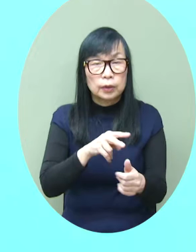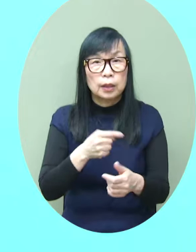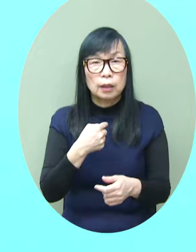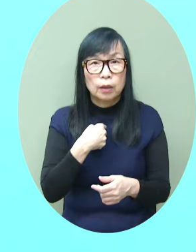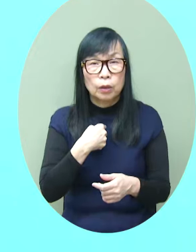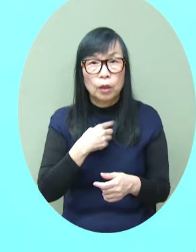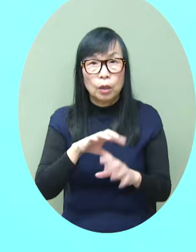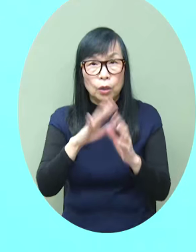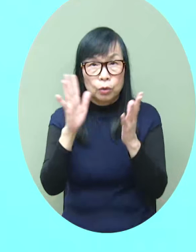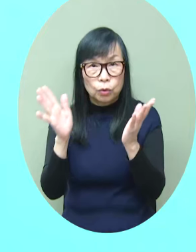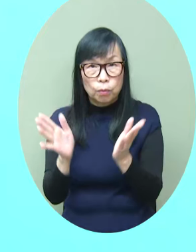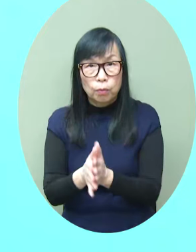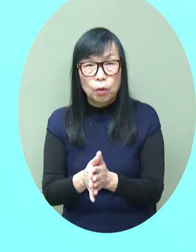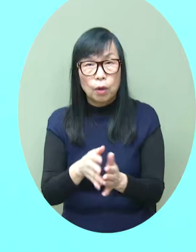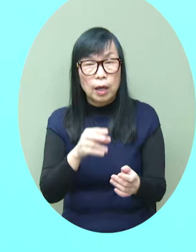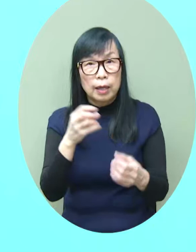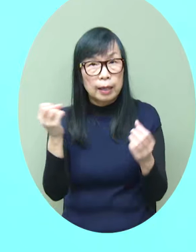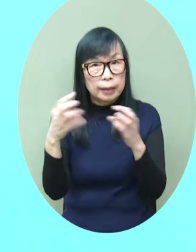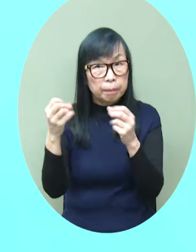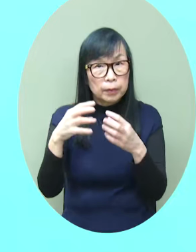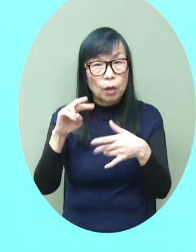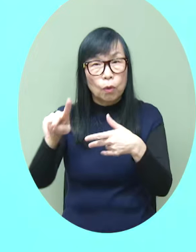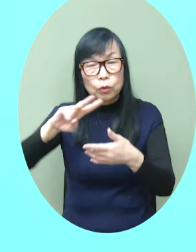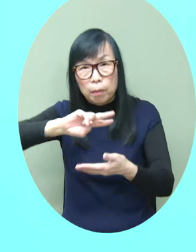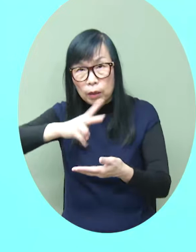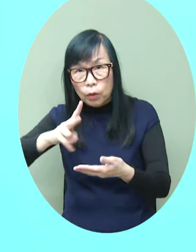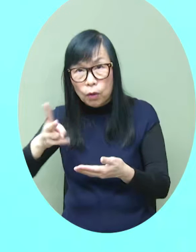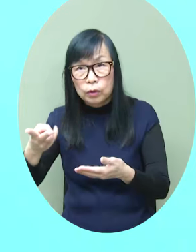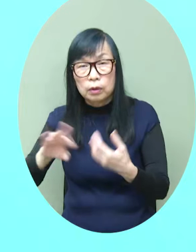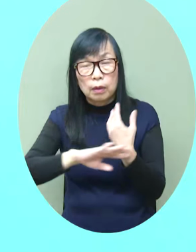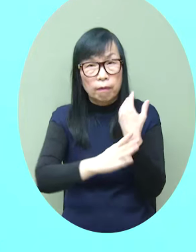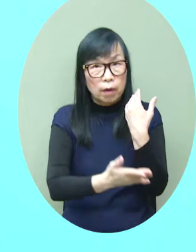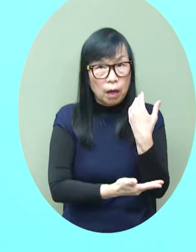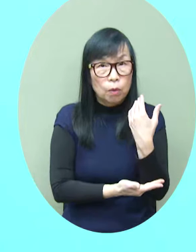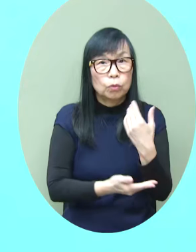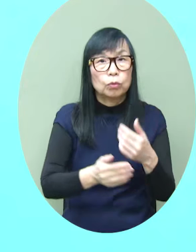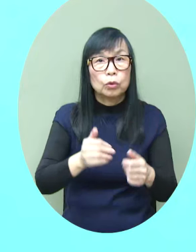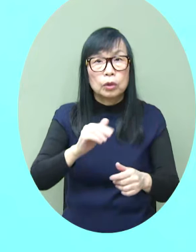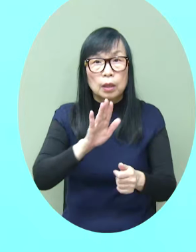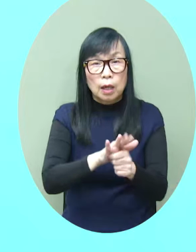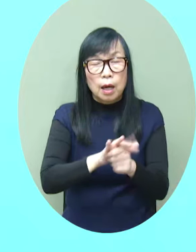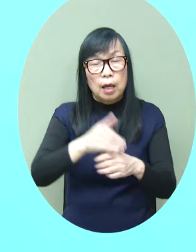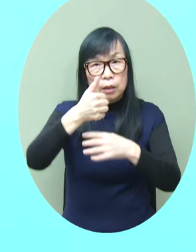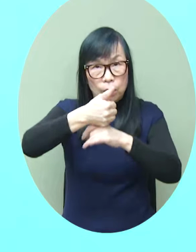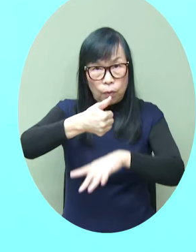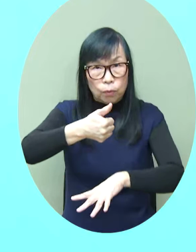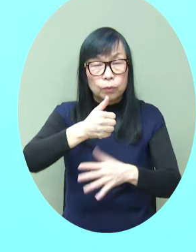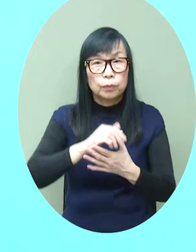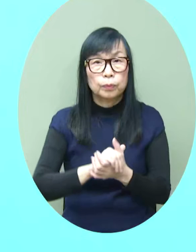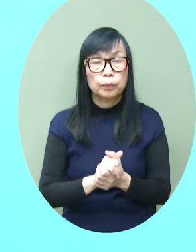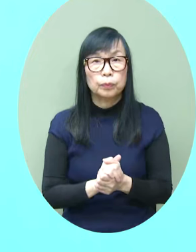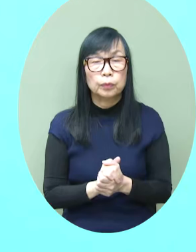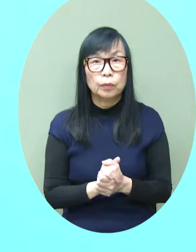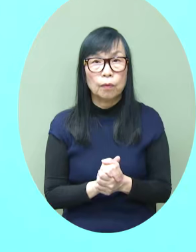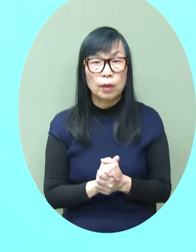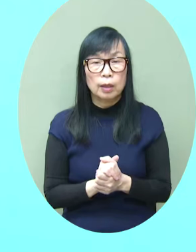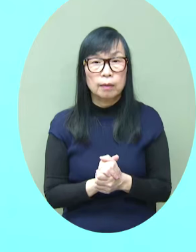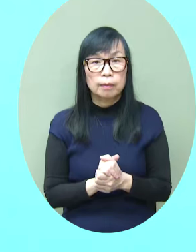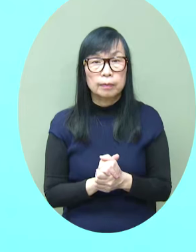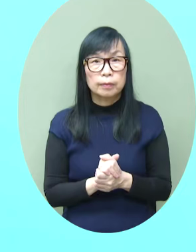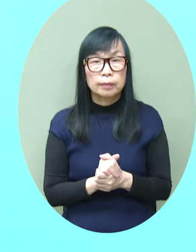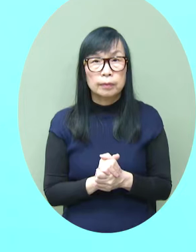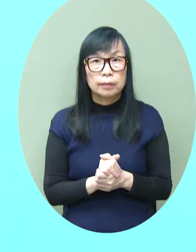think anybody would dispute these are very good objectives, and hence the package has been approved or endorsed by the